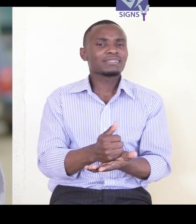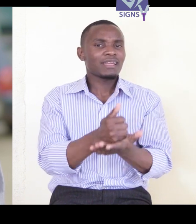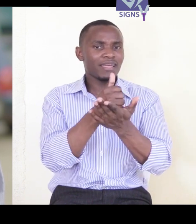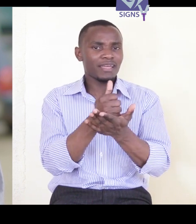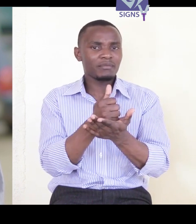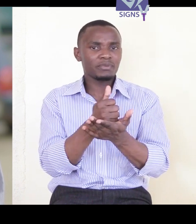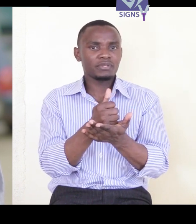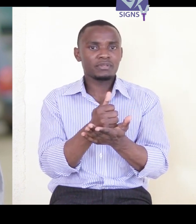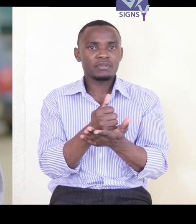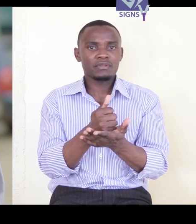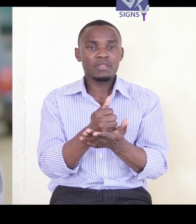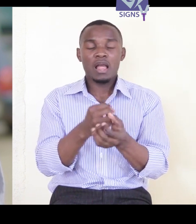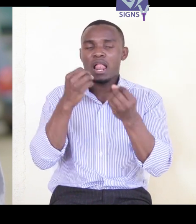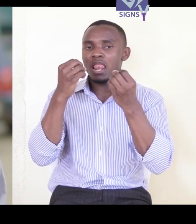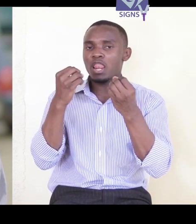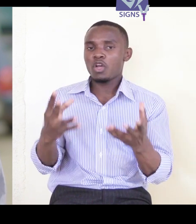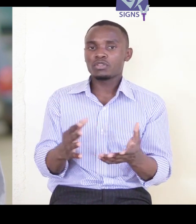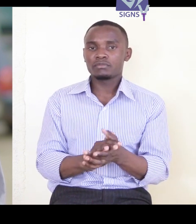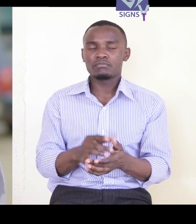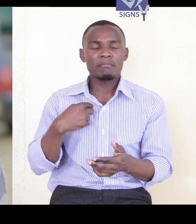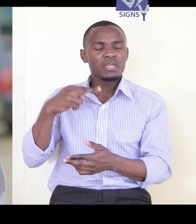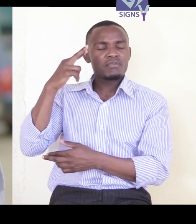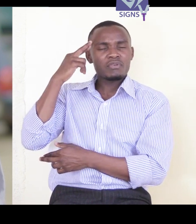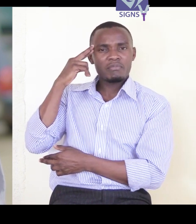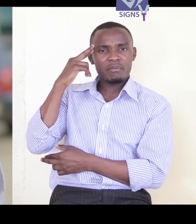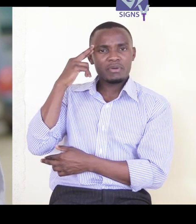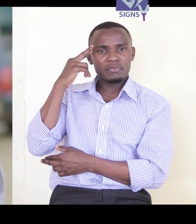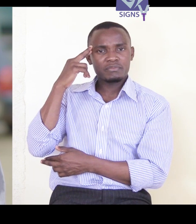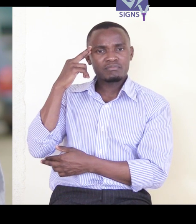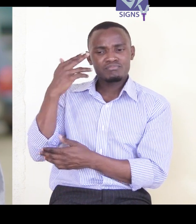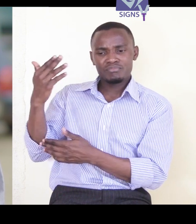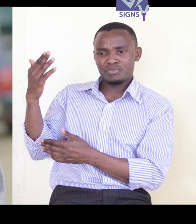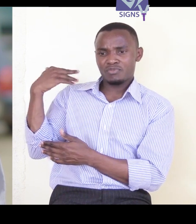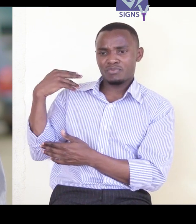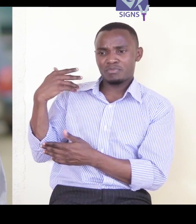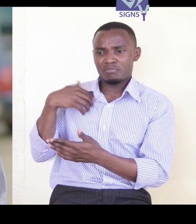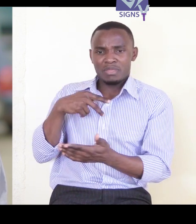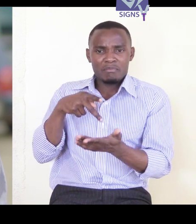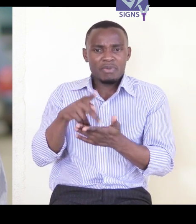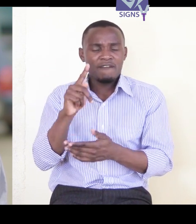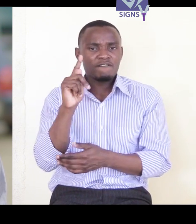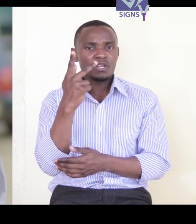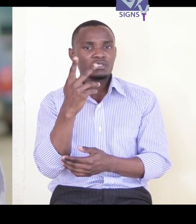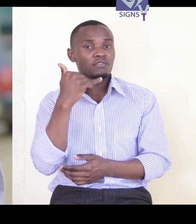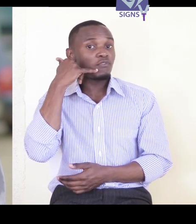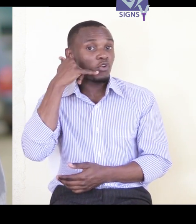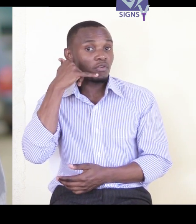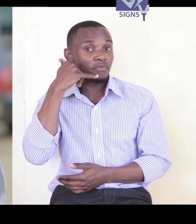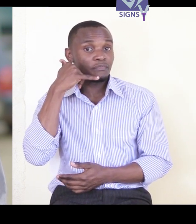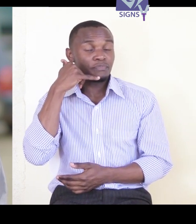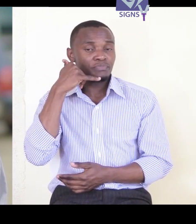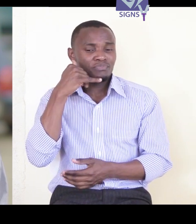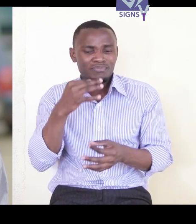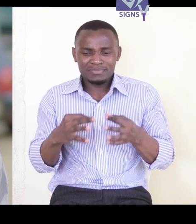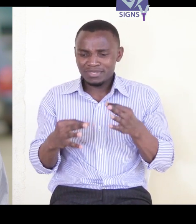impairment, it has really helped us so much. I remember in those days when I bought my first